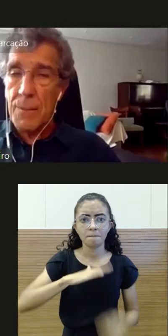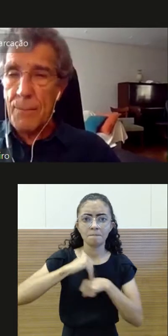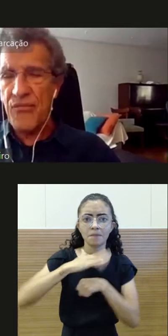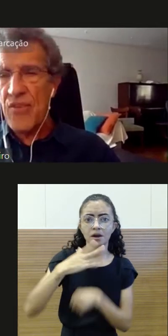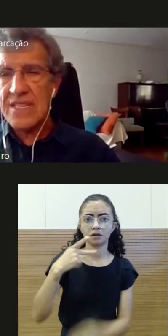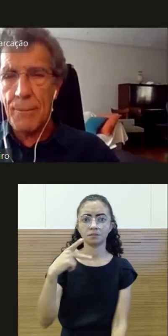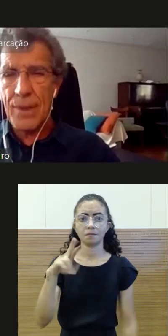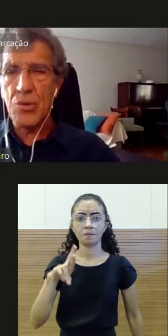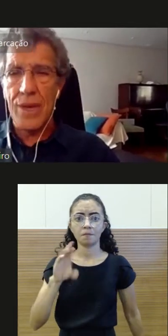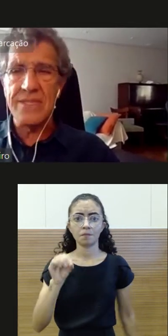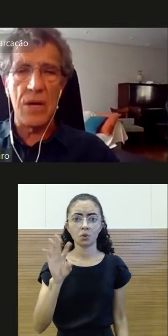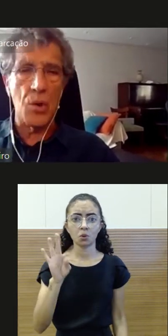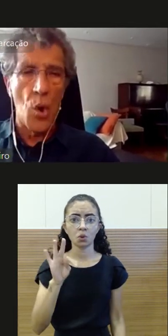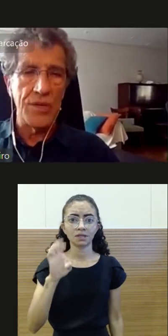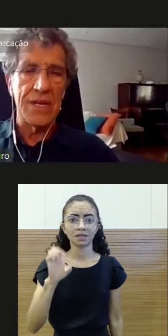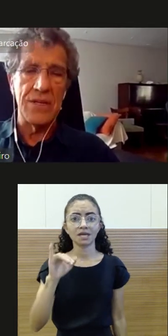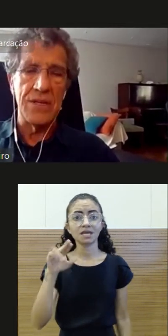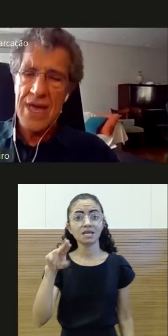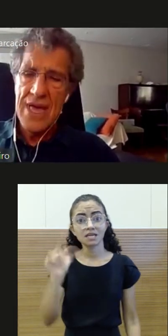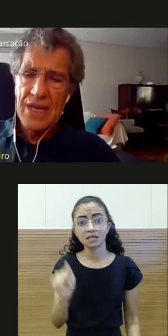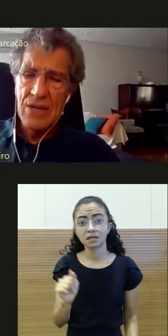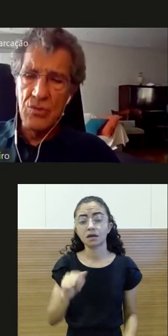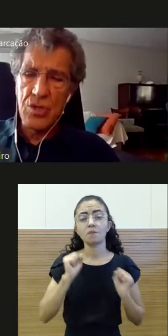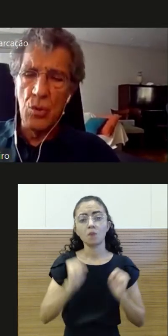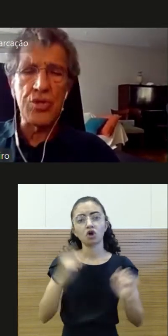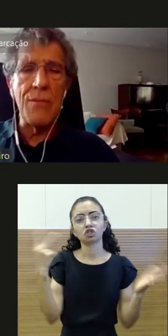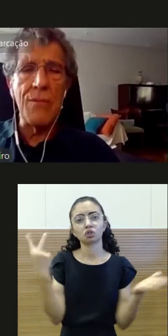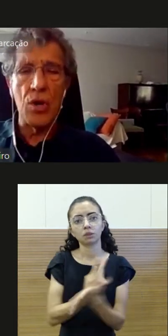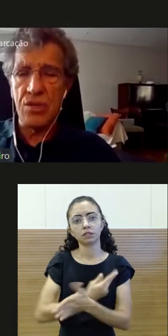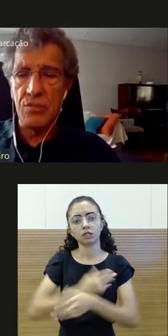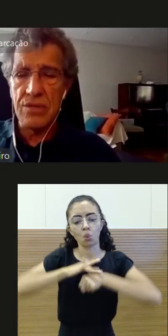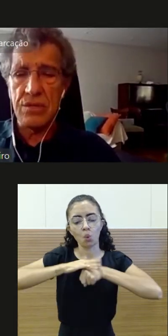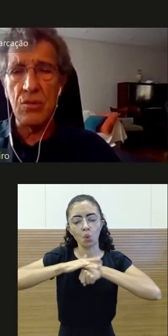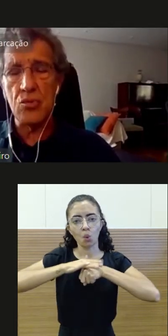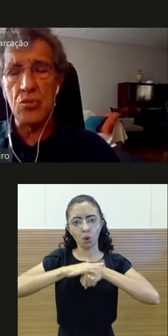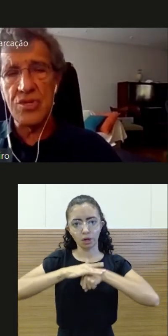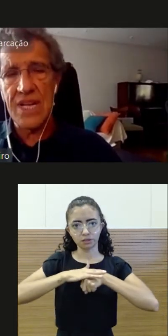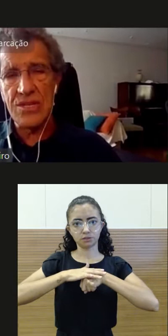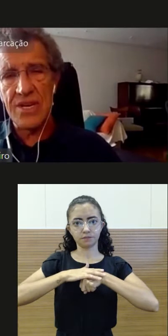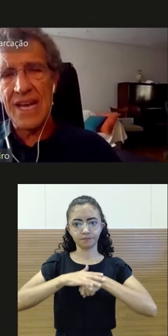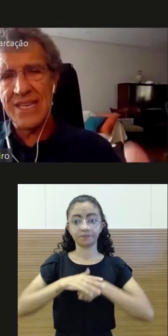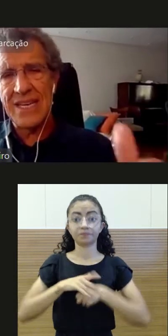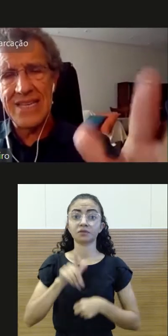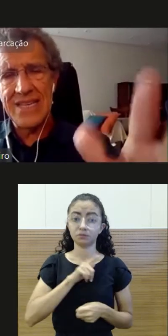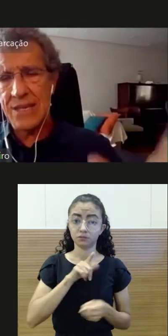protein. So this is the perfect recipe for the chronic disease, for